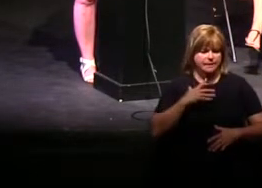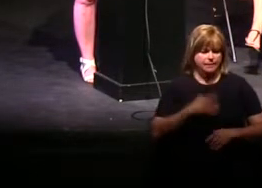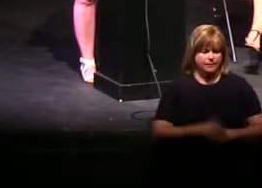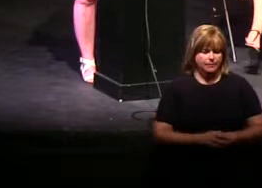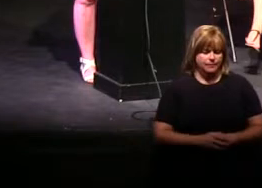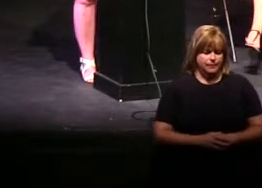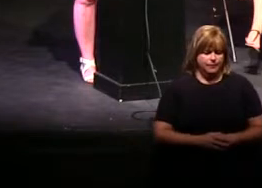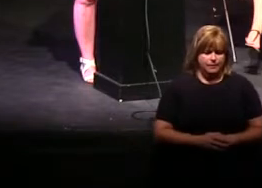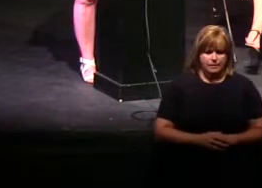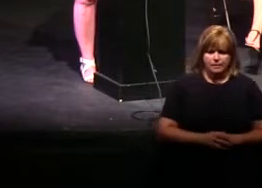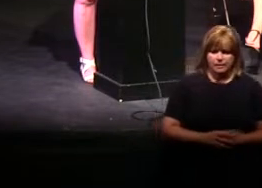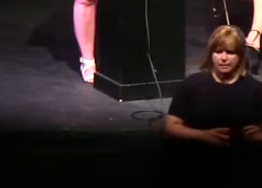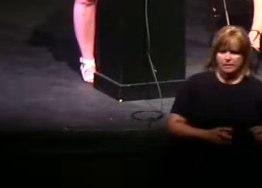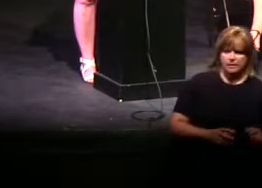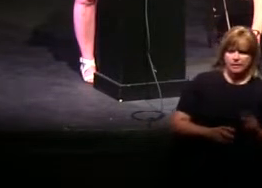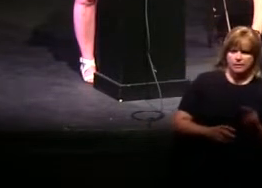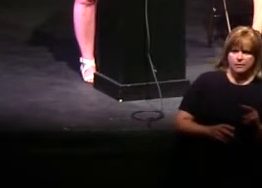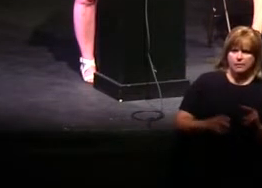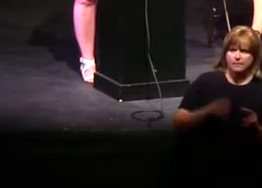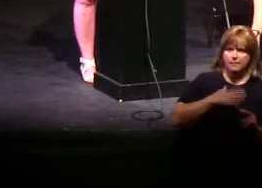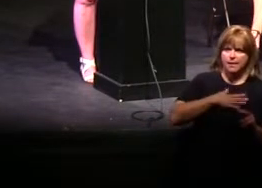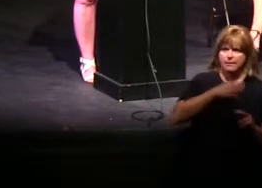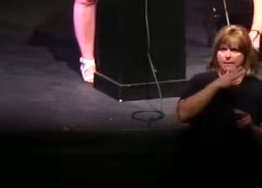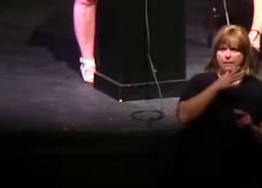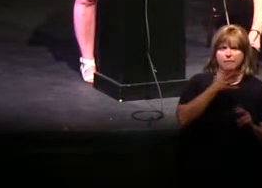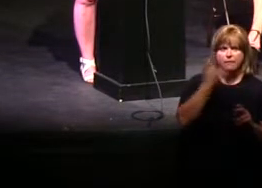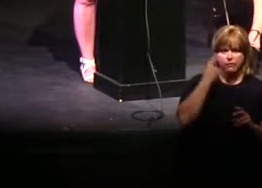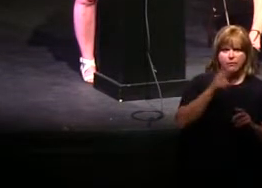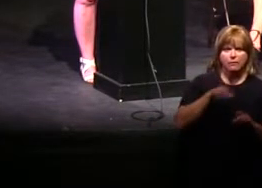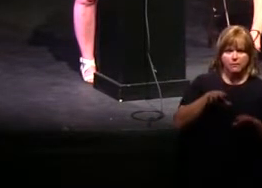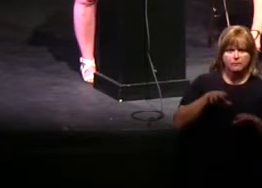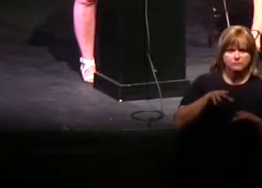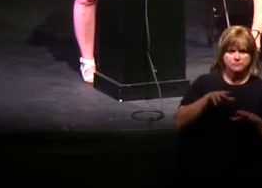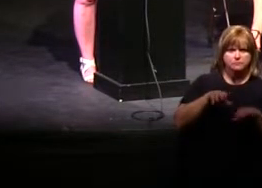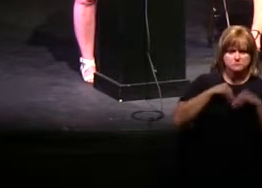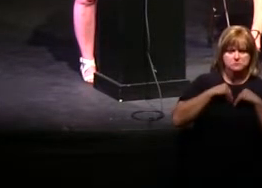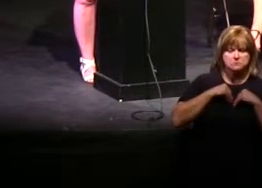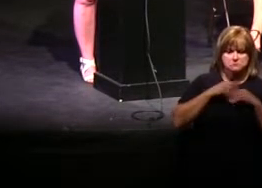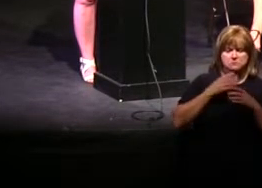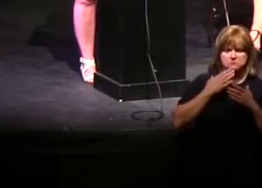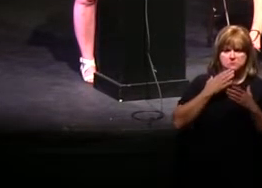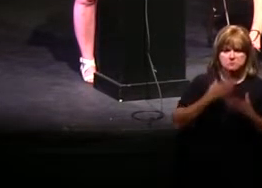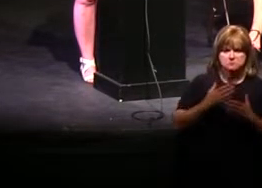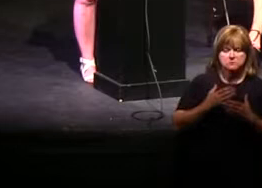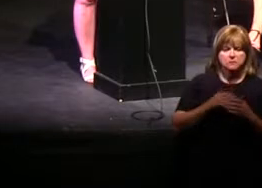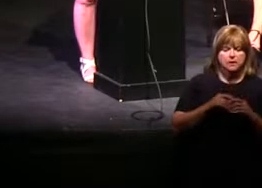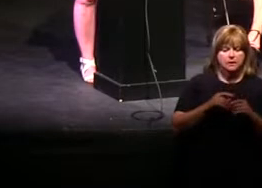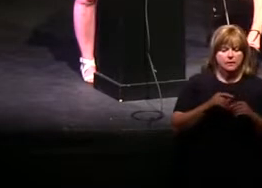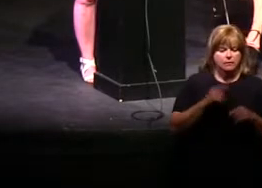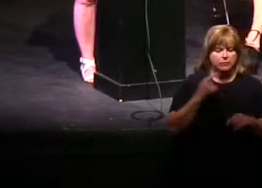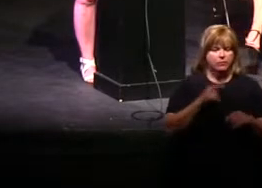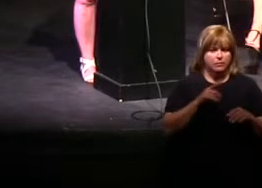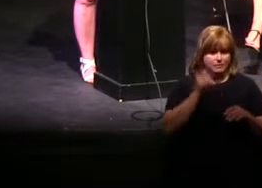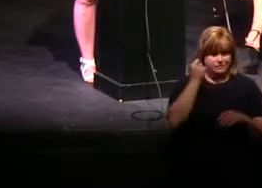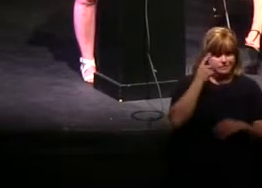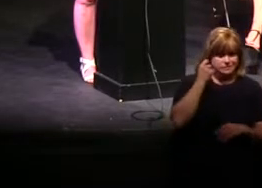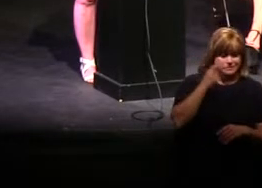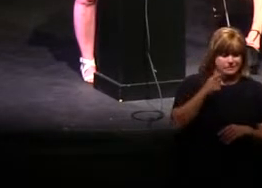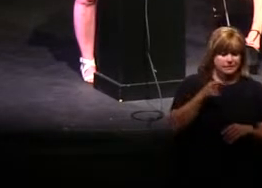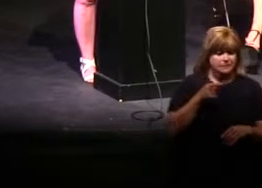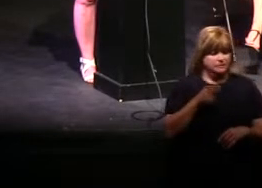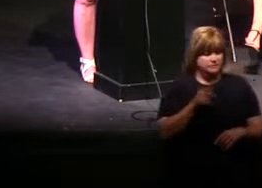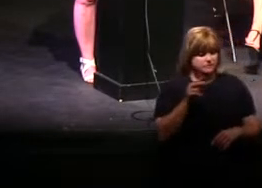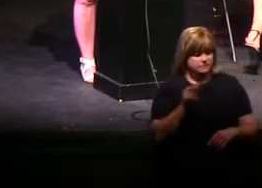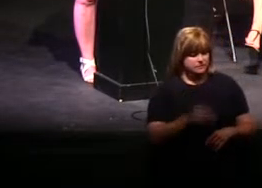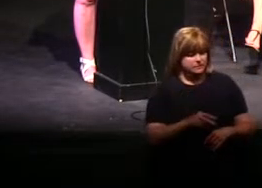He kept looking up at my mother, maybe for affirmation, maybe for atonement. And I saw that to him, she'd been nothing